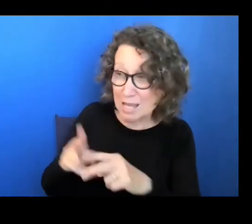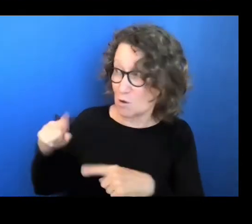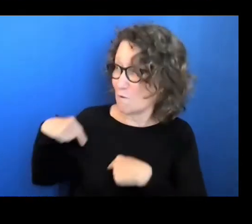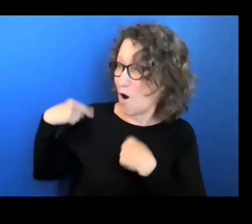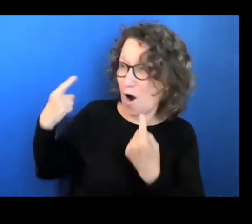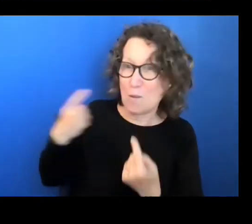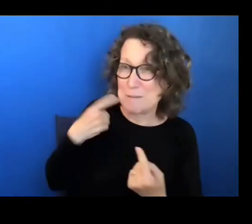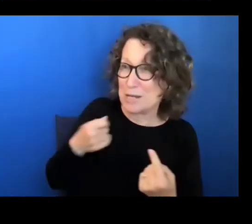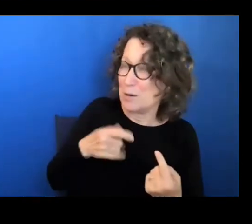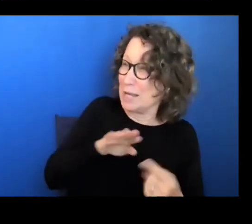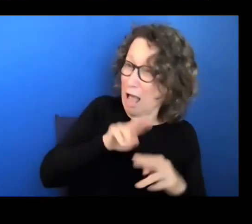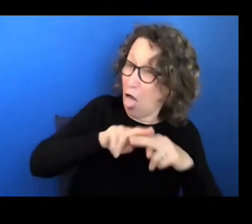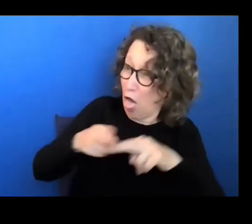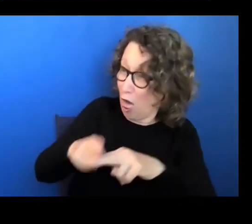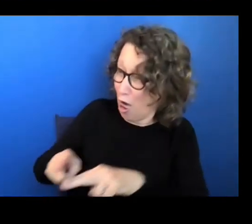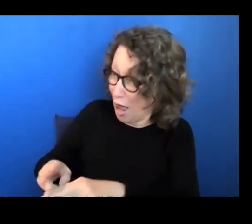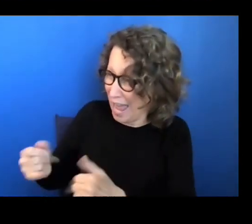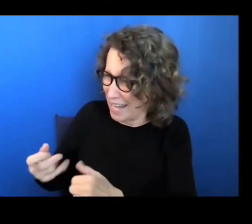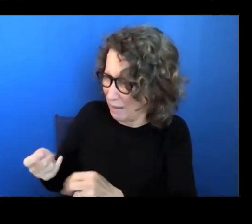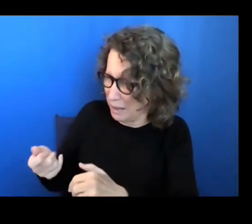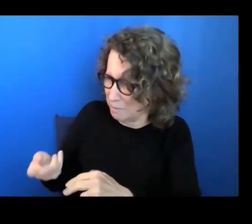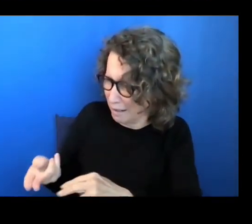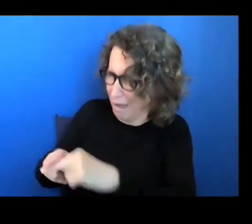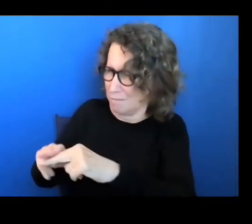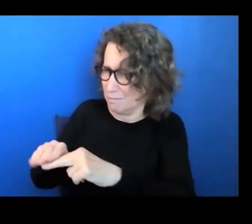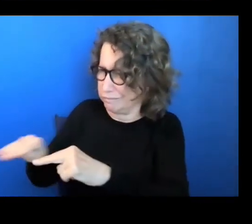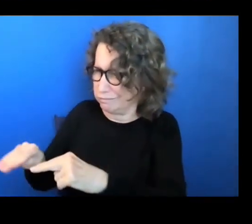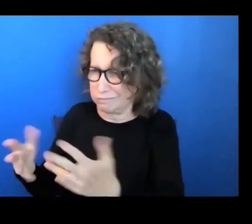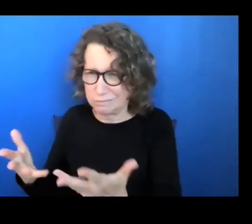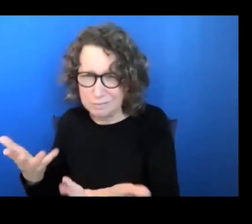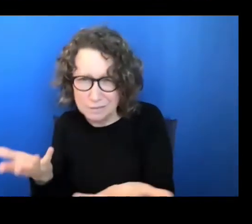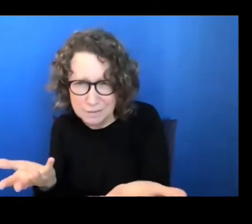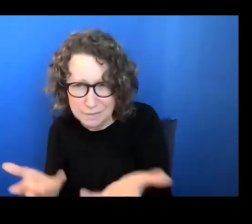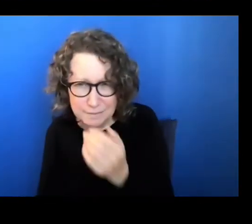that we've had up to this point?